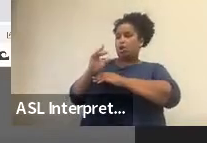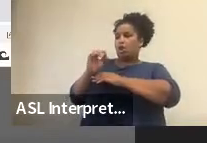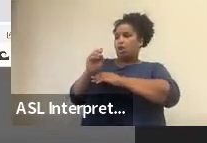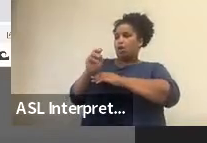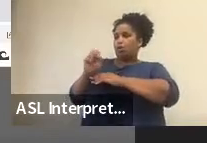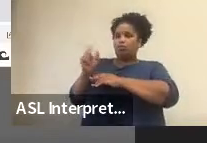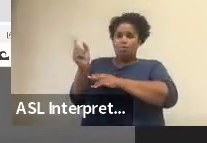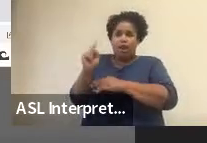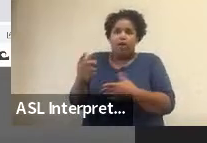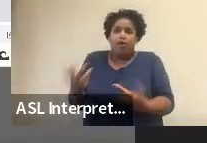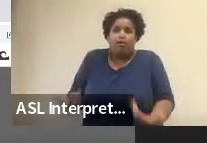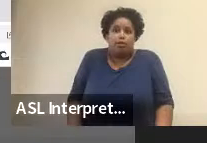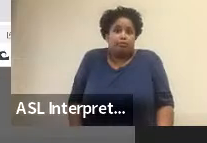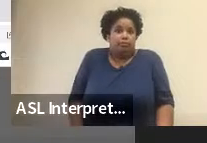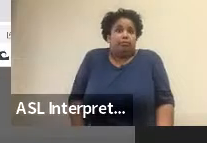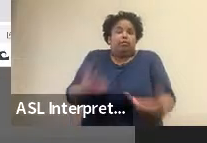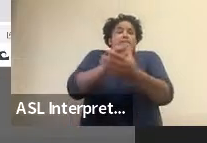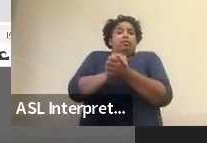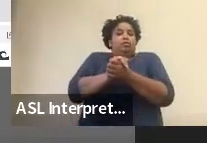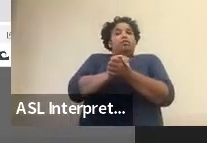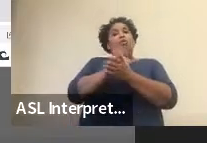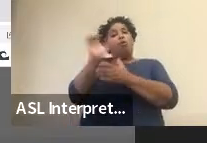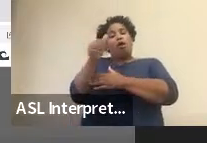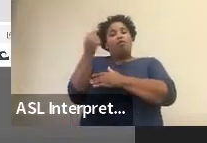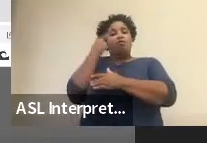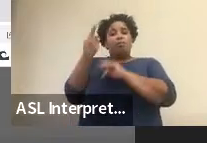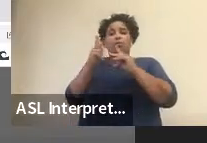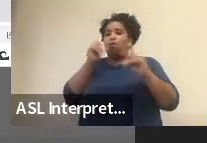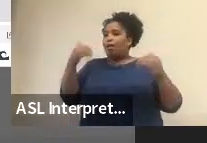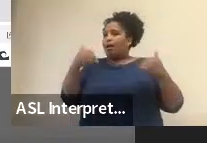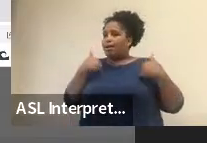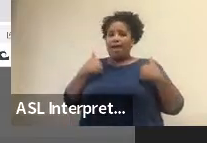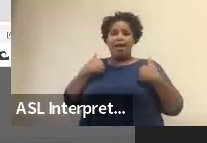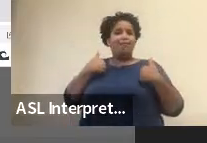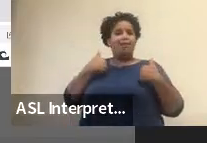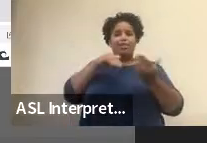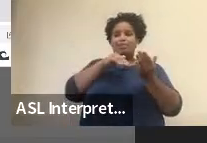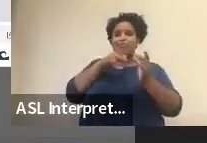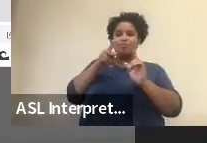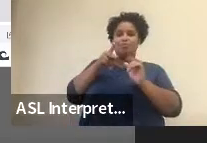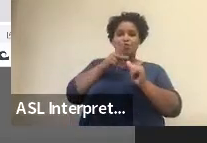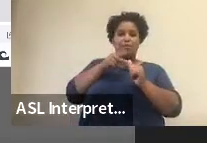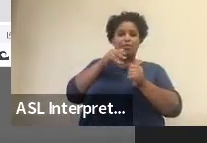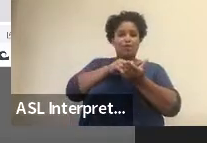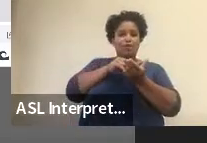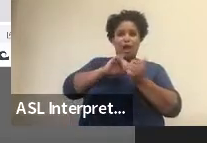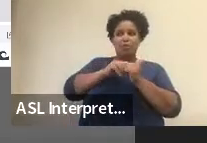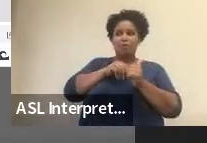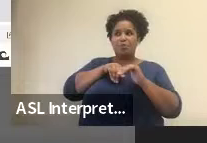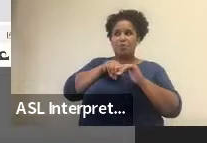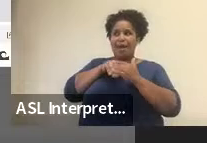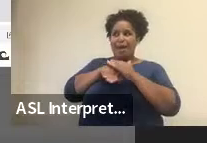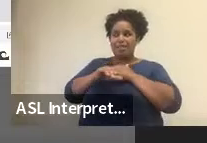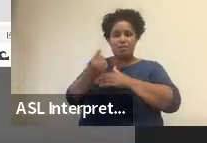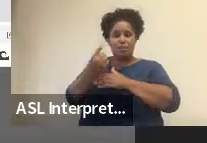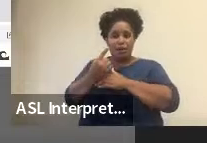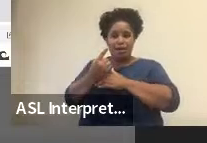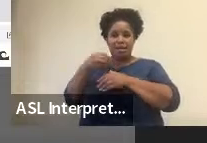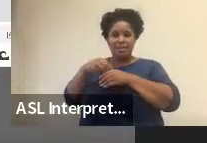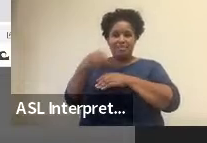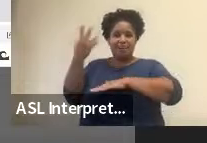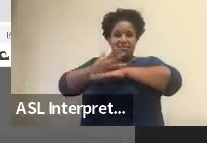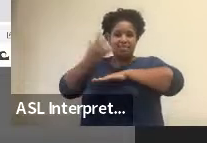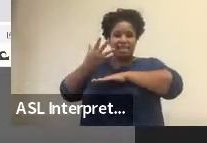example. The other thing is, for the people who don't have a primary care provider, how do you get to a primary care provider in 5 days